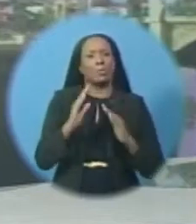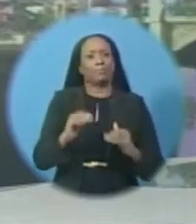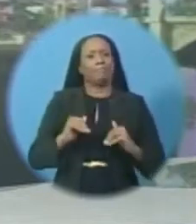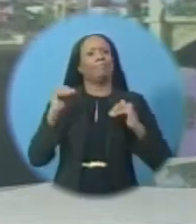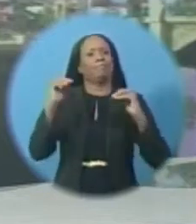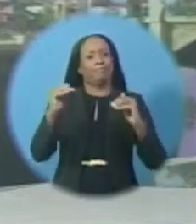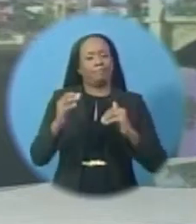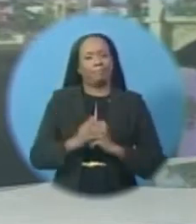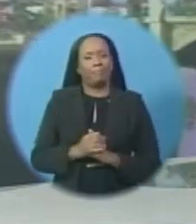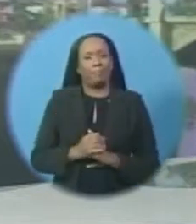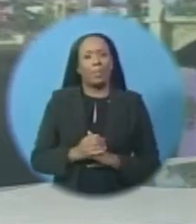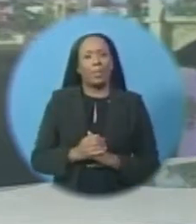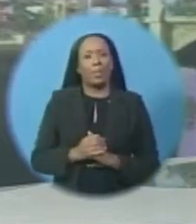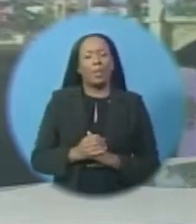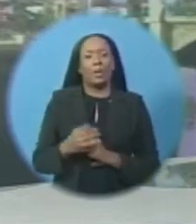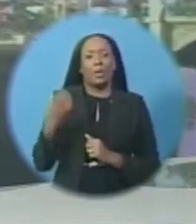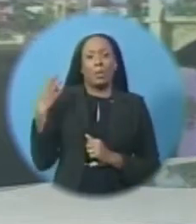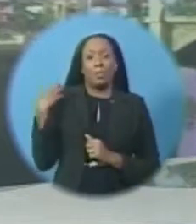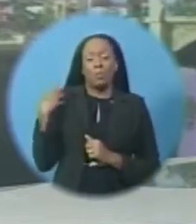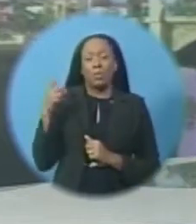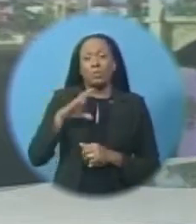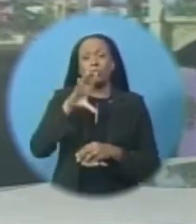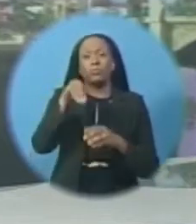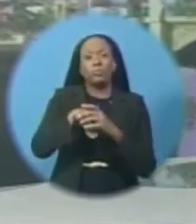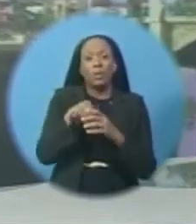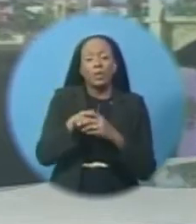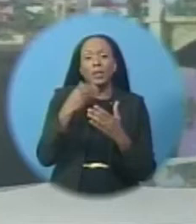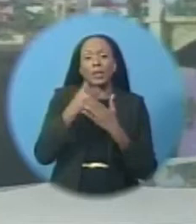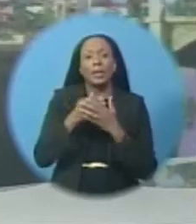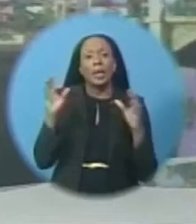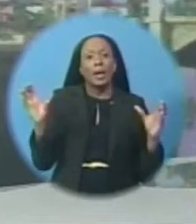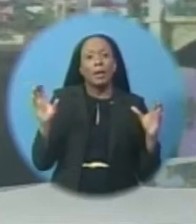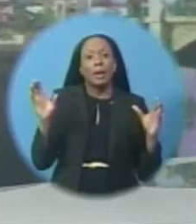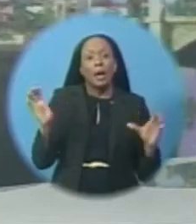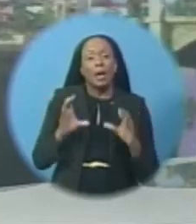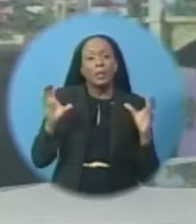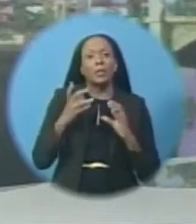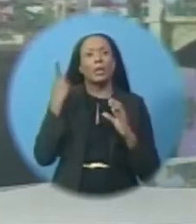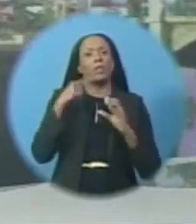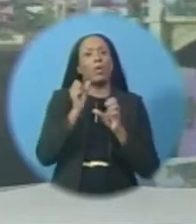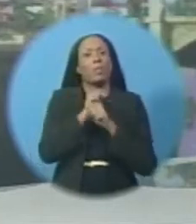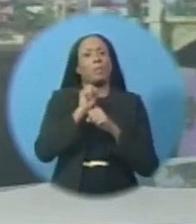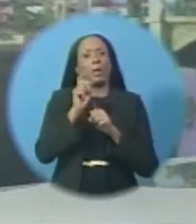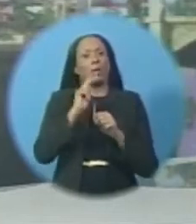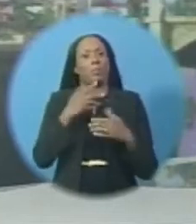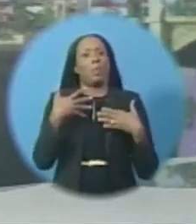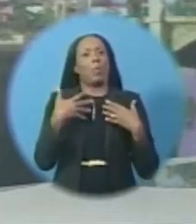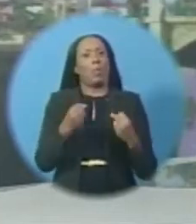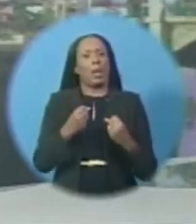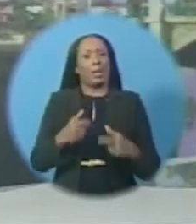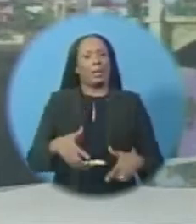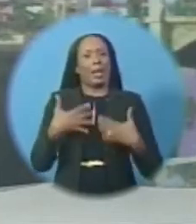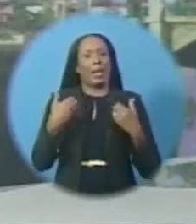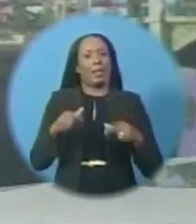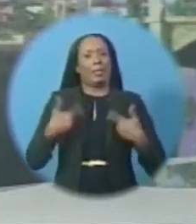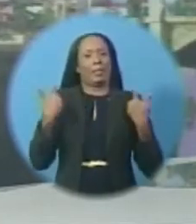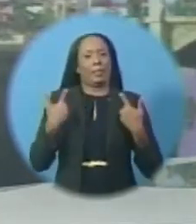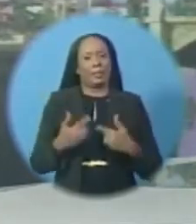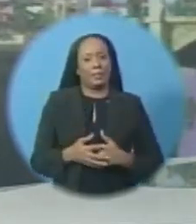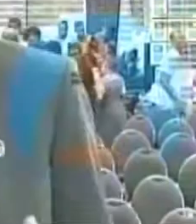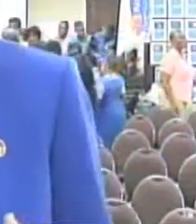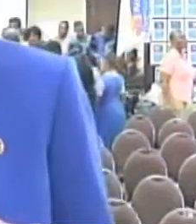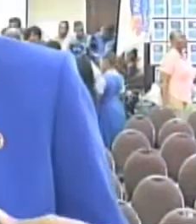more investment in workplace wellness activities, which will go a long way to improving productivity. We're also